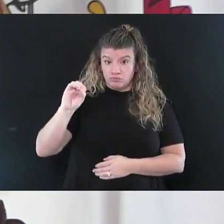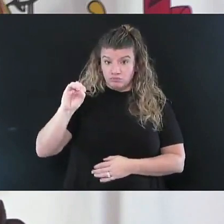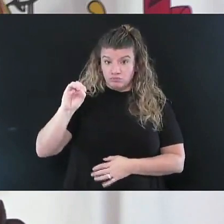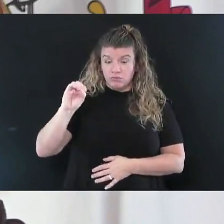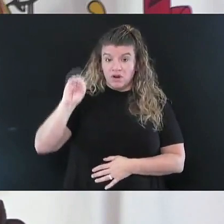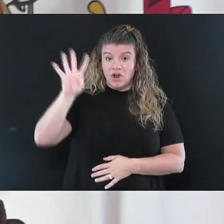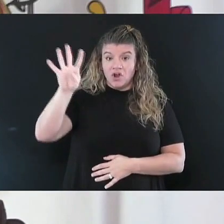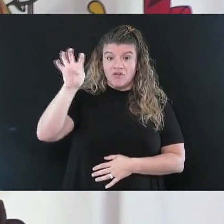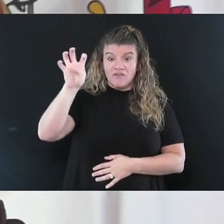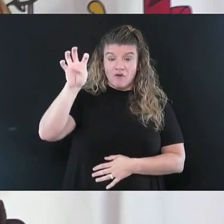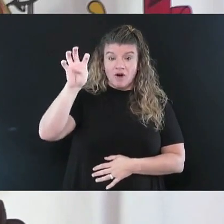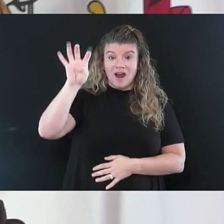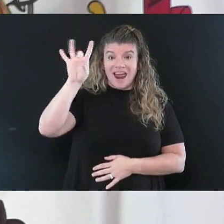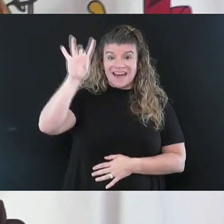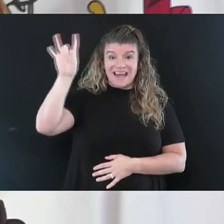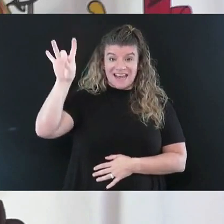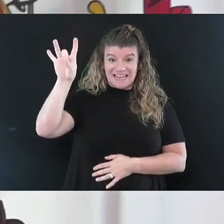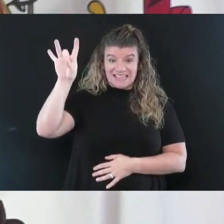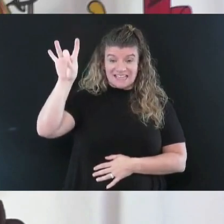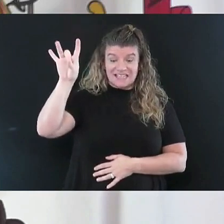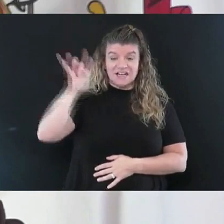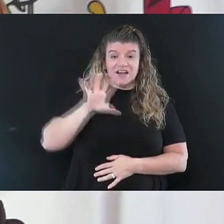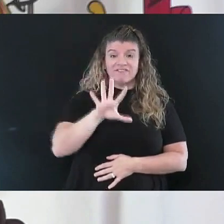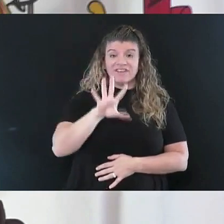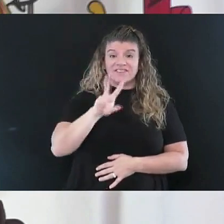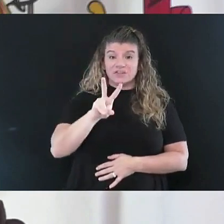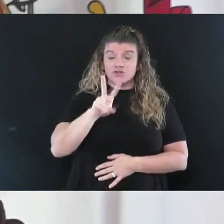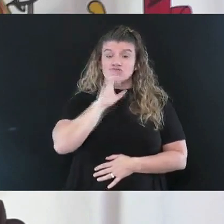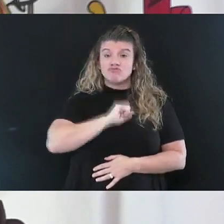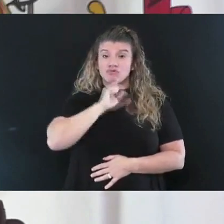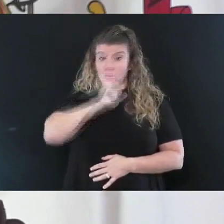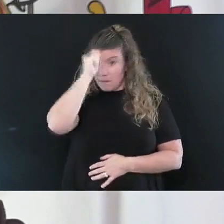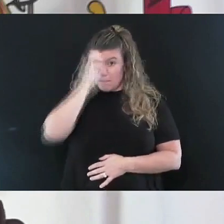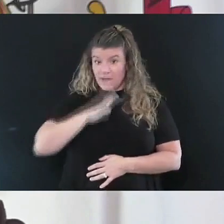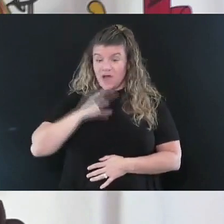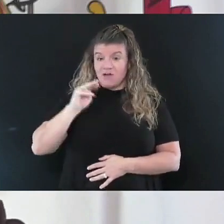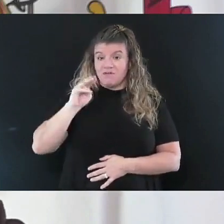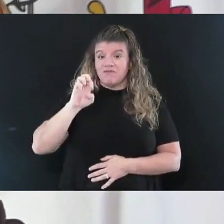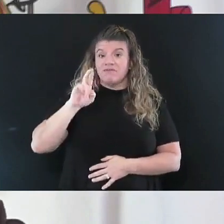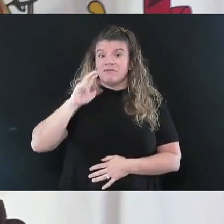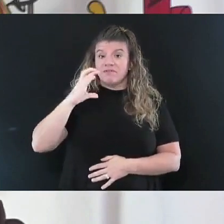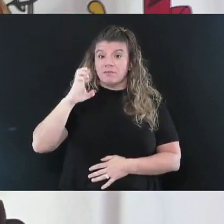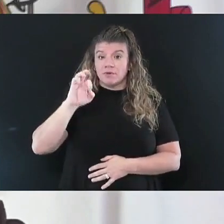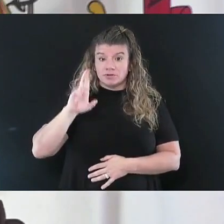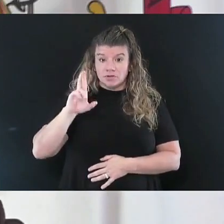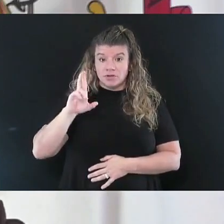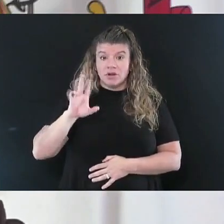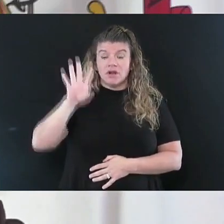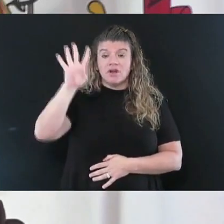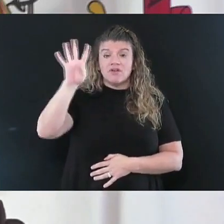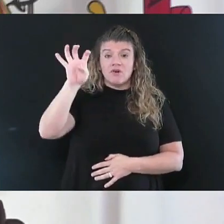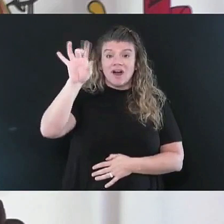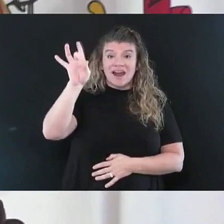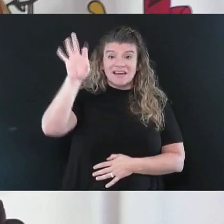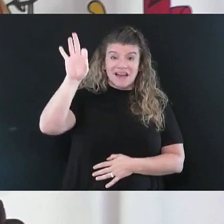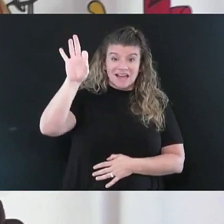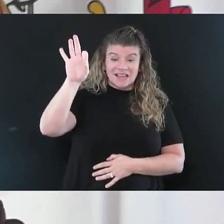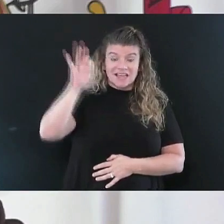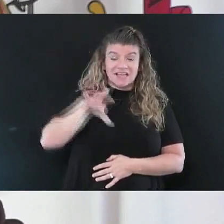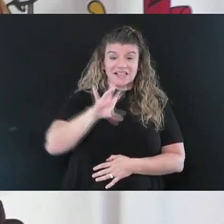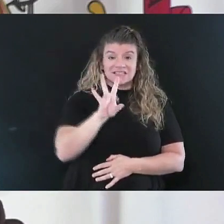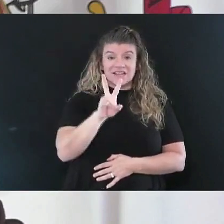Our 488th death, a 52-year-old male from Mercer County. Our 489th death,